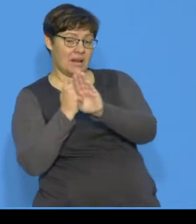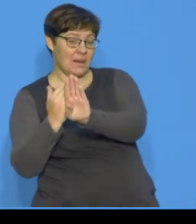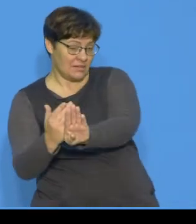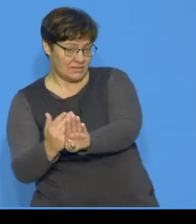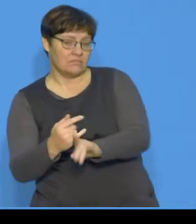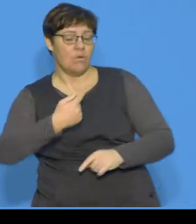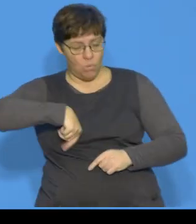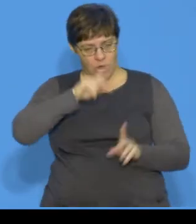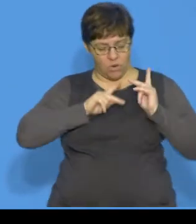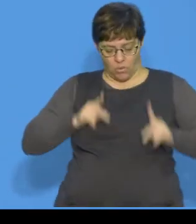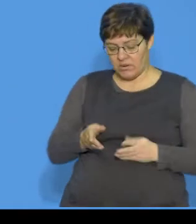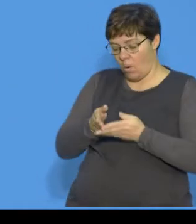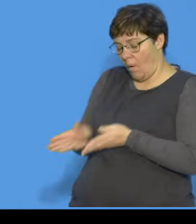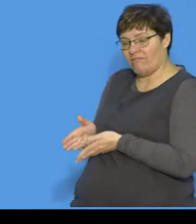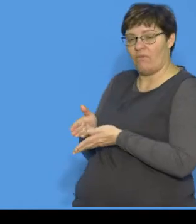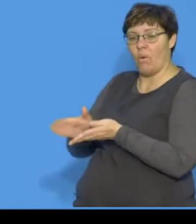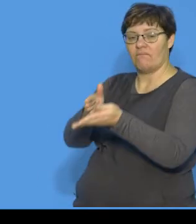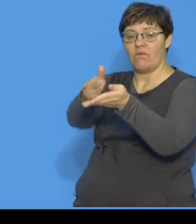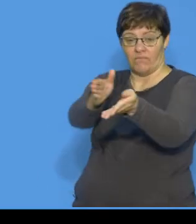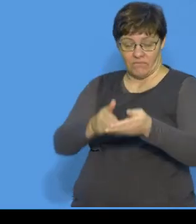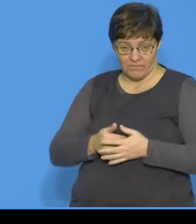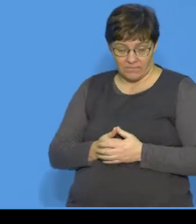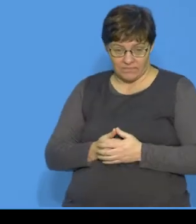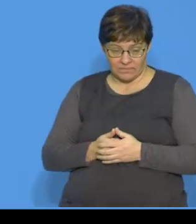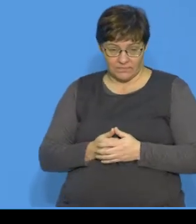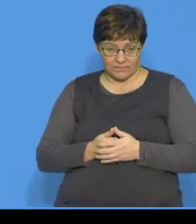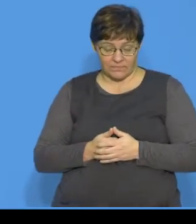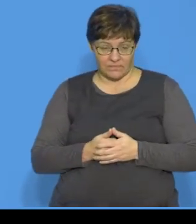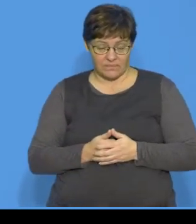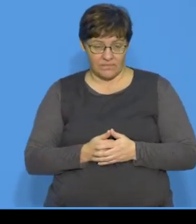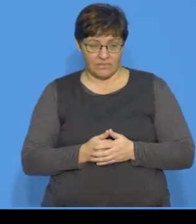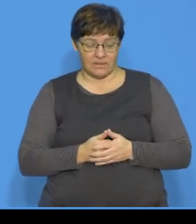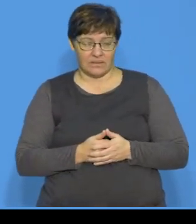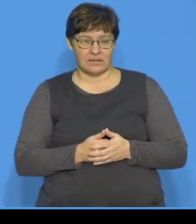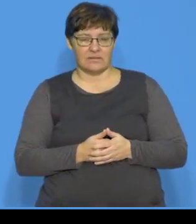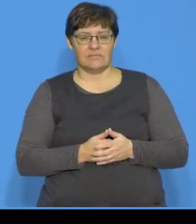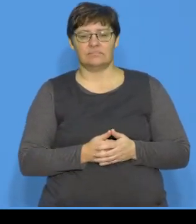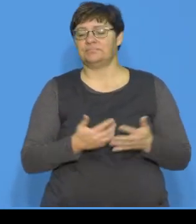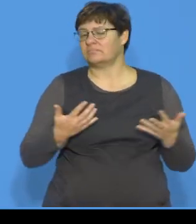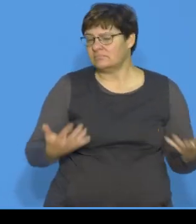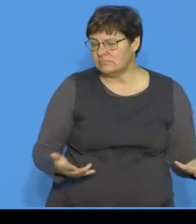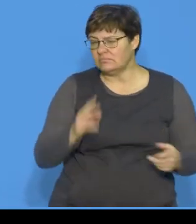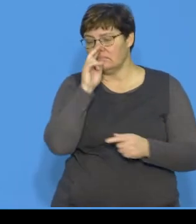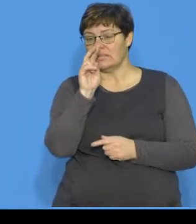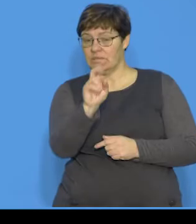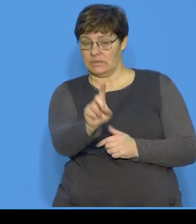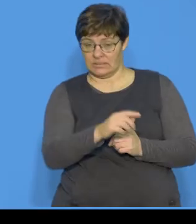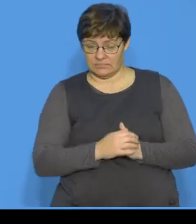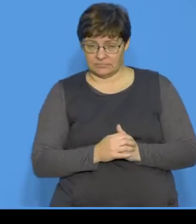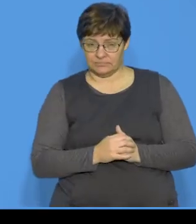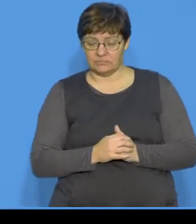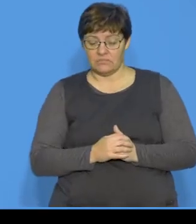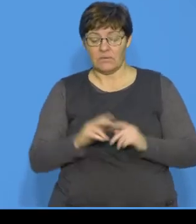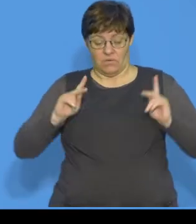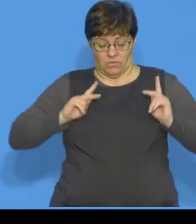important limiting factors and constraints. And so we see that the human